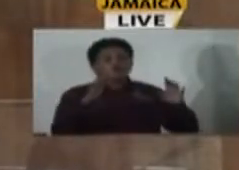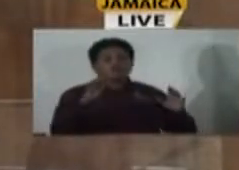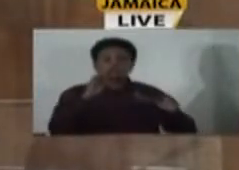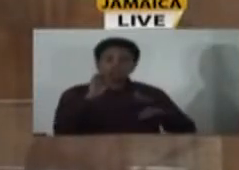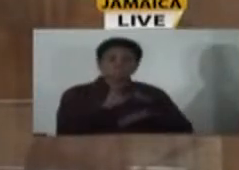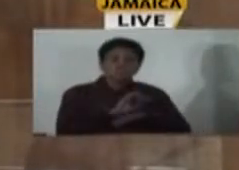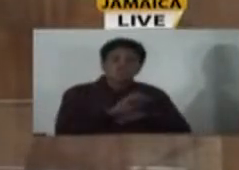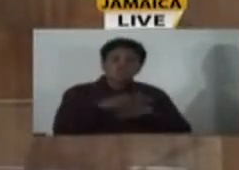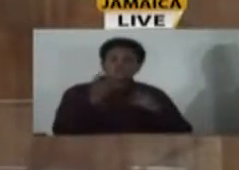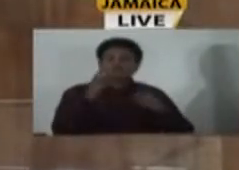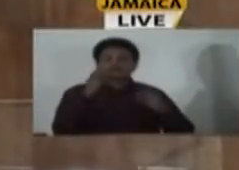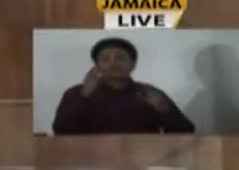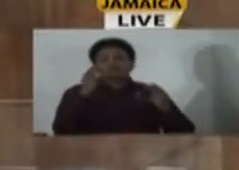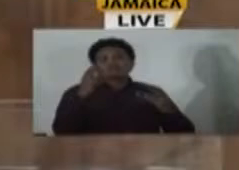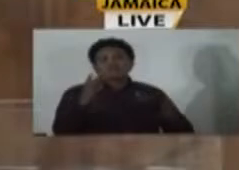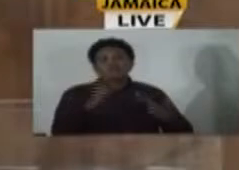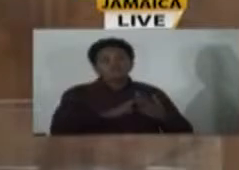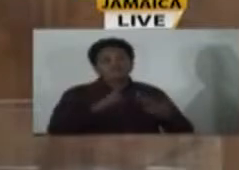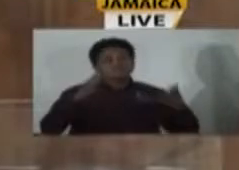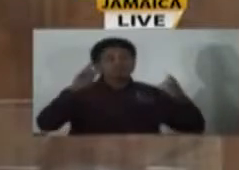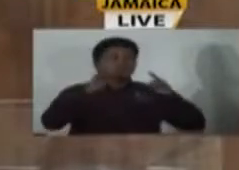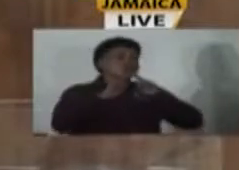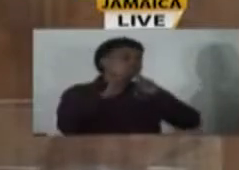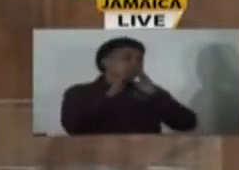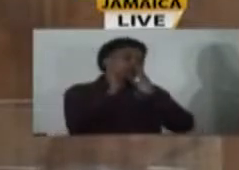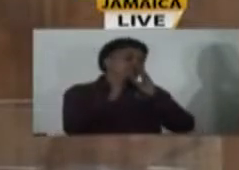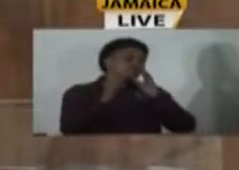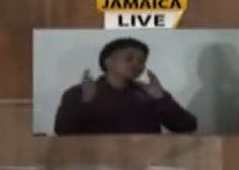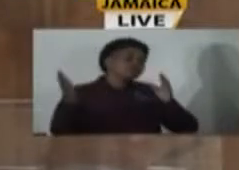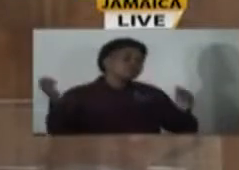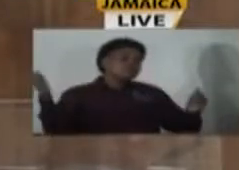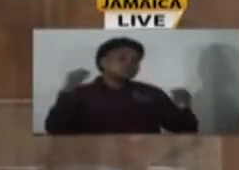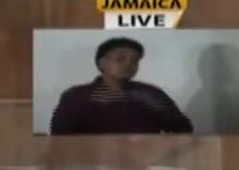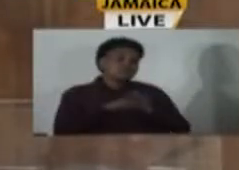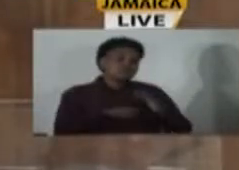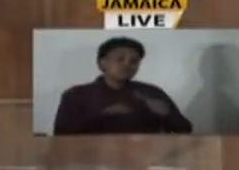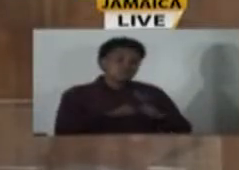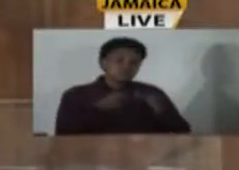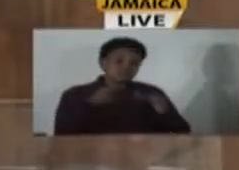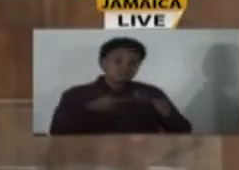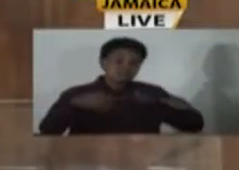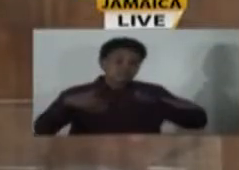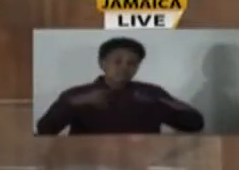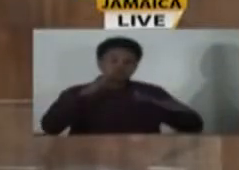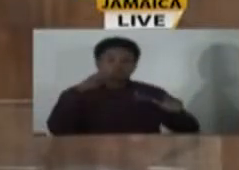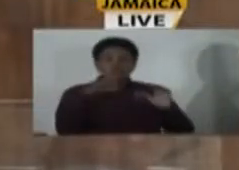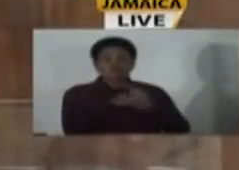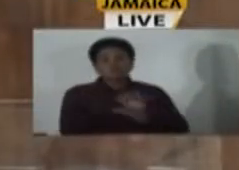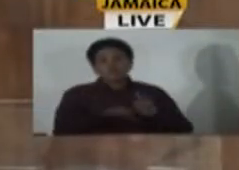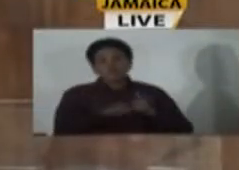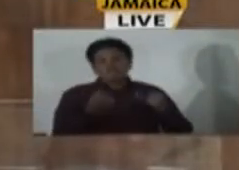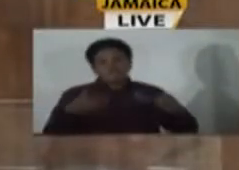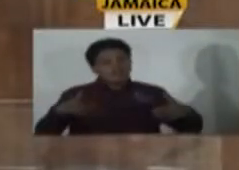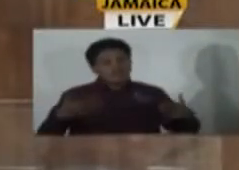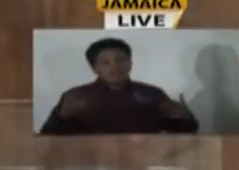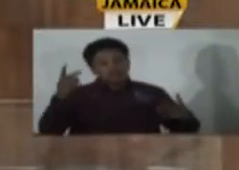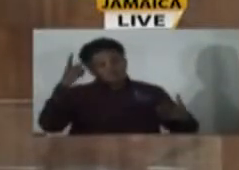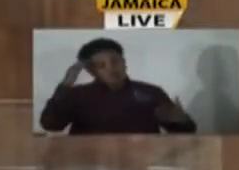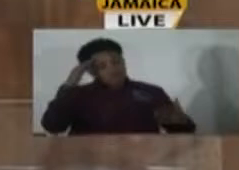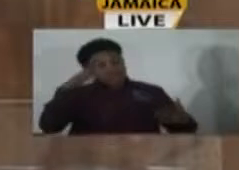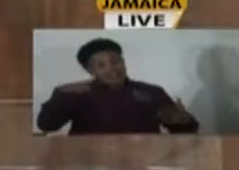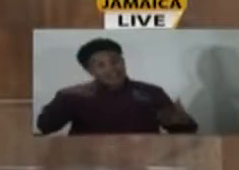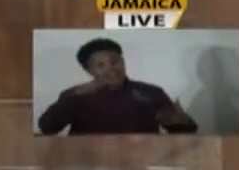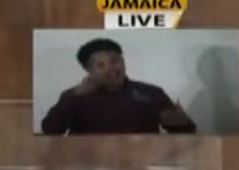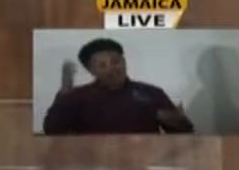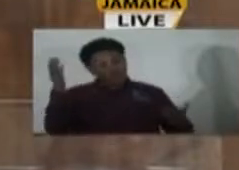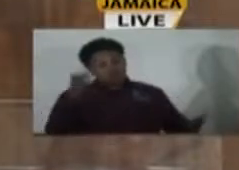churches to funerals to a whole range of things. The breach of that was not a criminal offense. And the Prime Minister did not have to